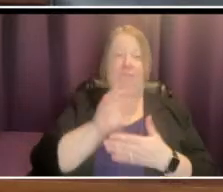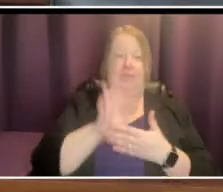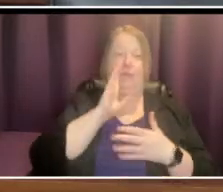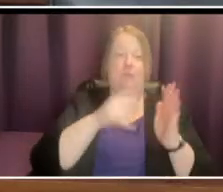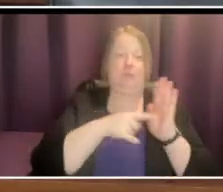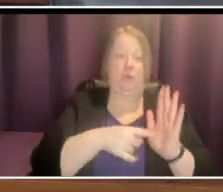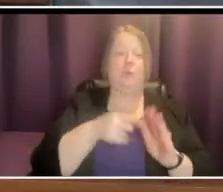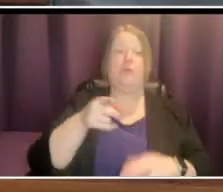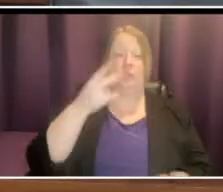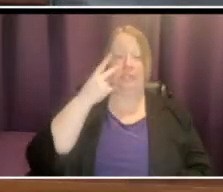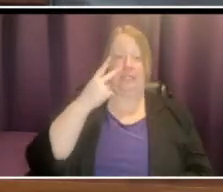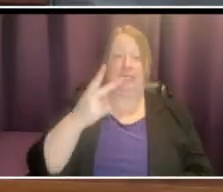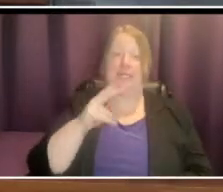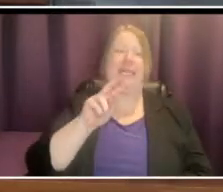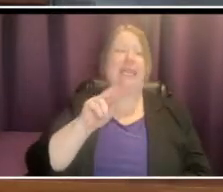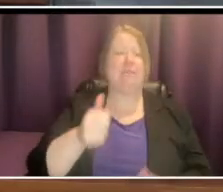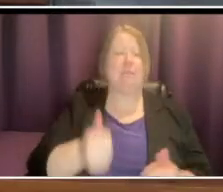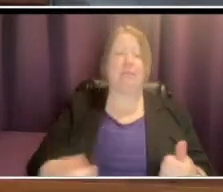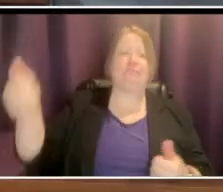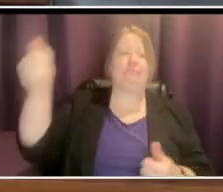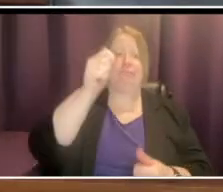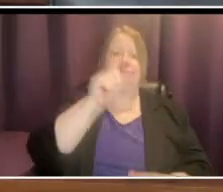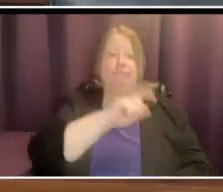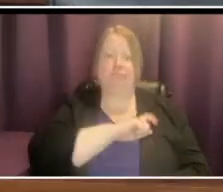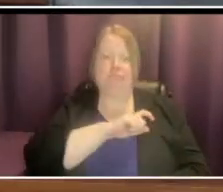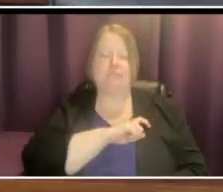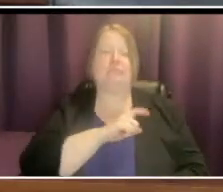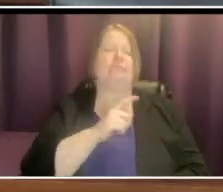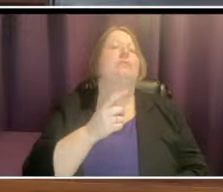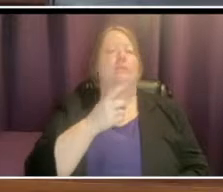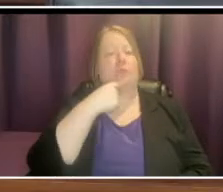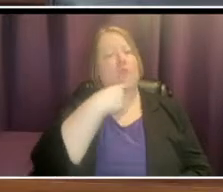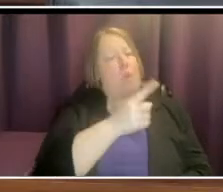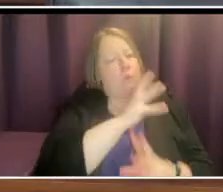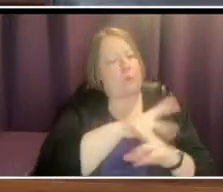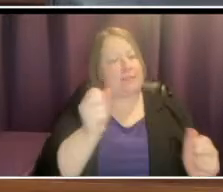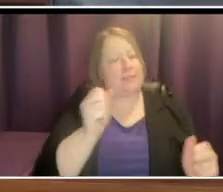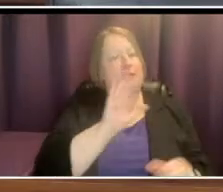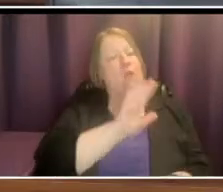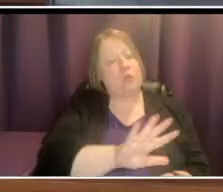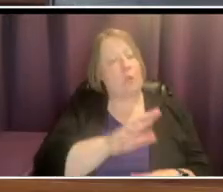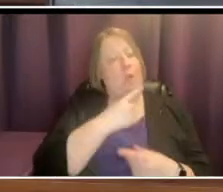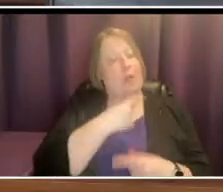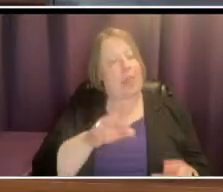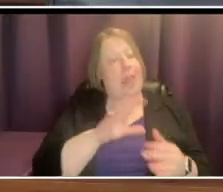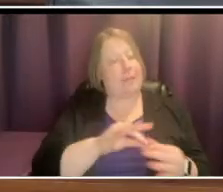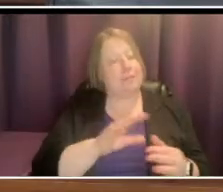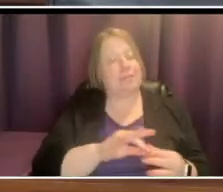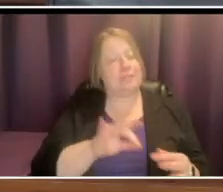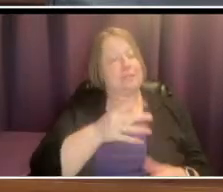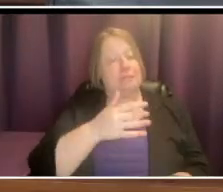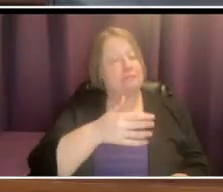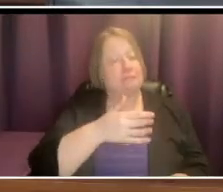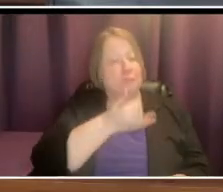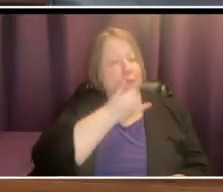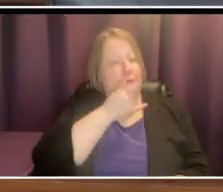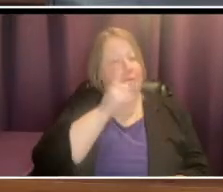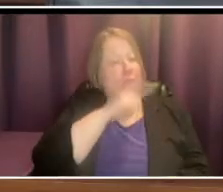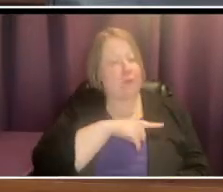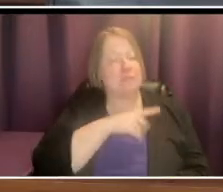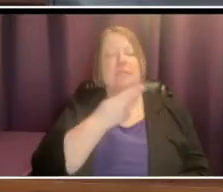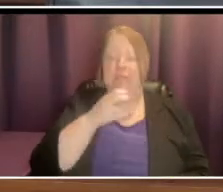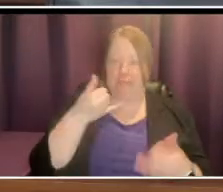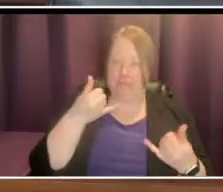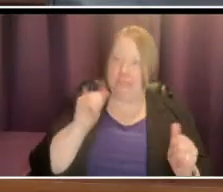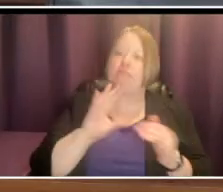enforcement officials told the president his election fraud claims were false, he still repeated the claims in the days and